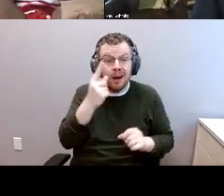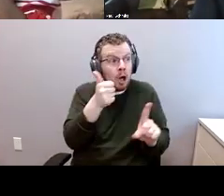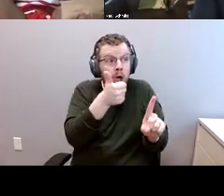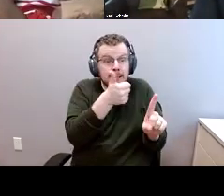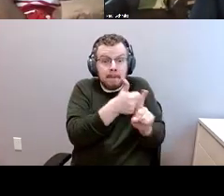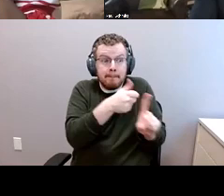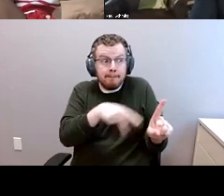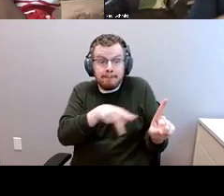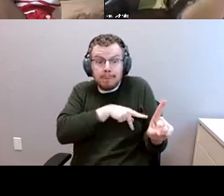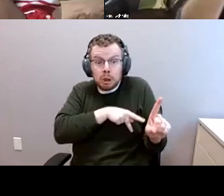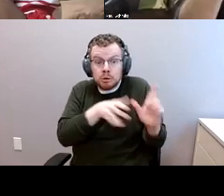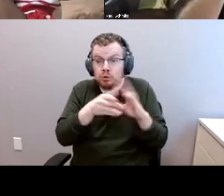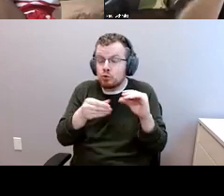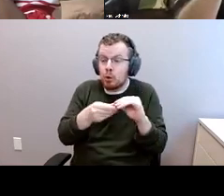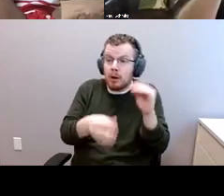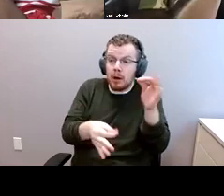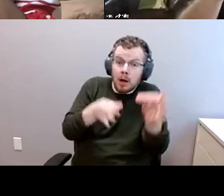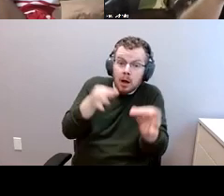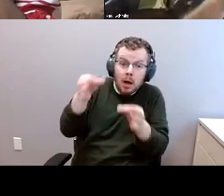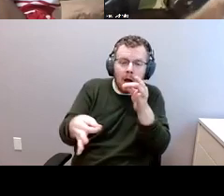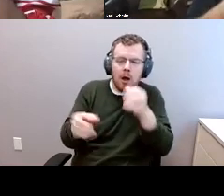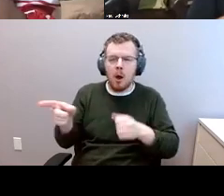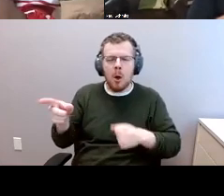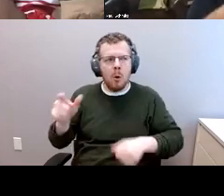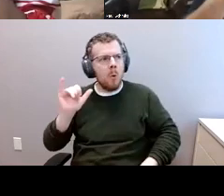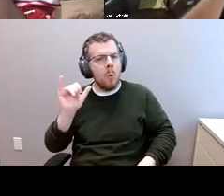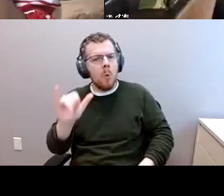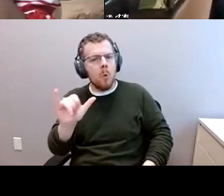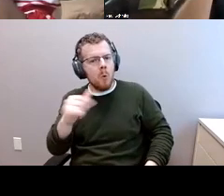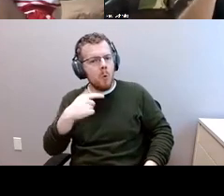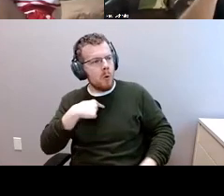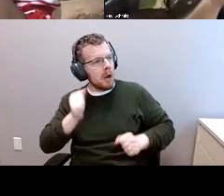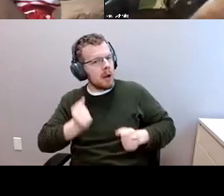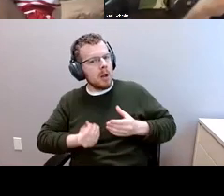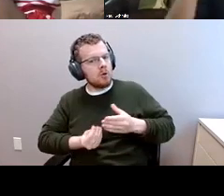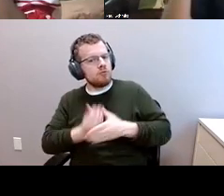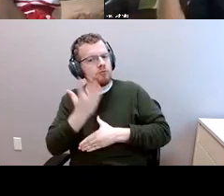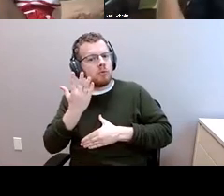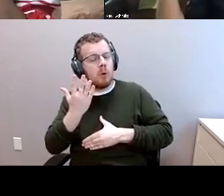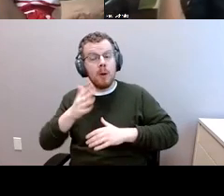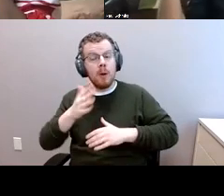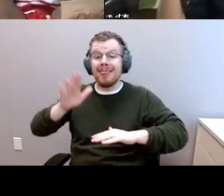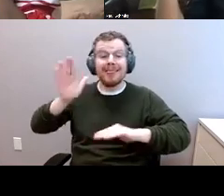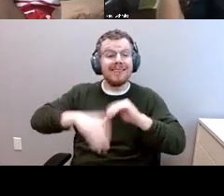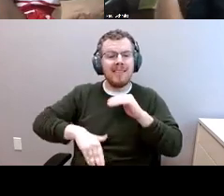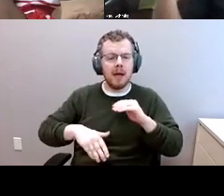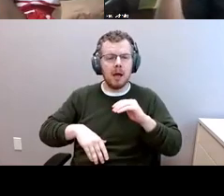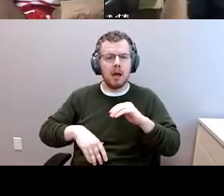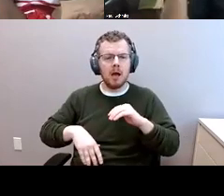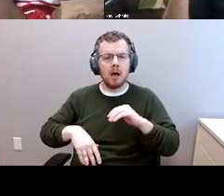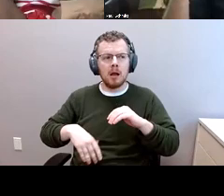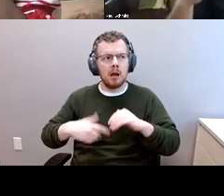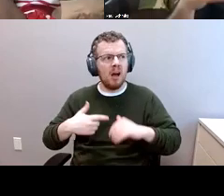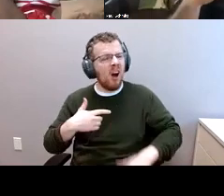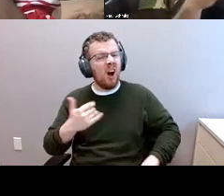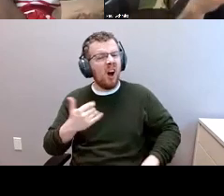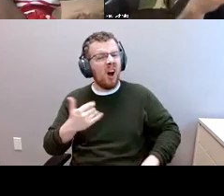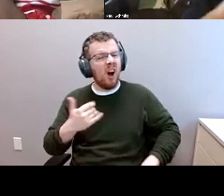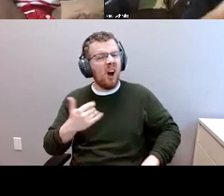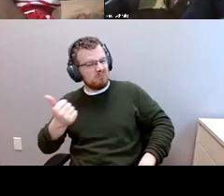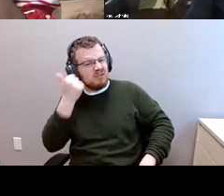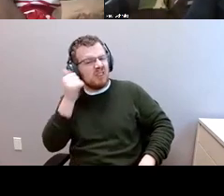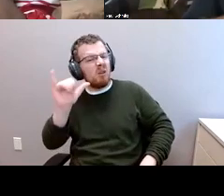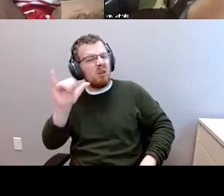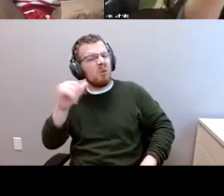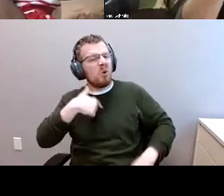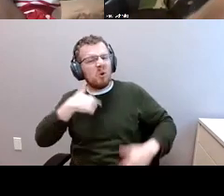a permission to grow themselves instead of being like starting with like, well, I don't know anything, I'm ignorant and you're calling me ignorant. It was